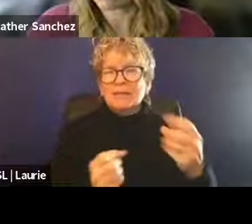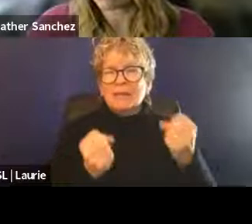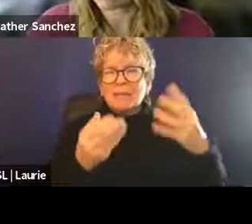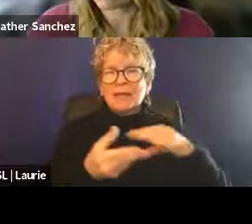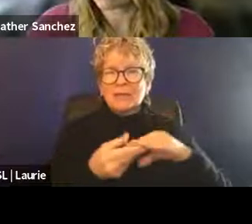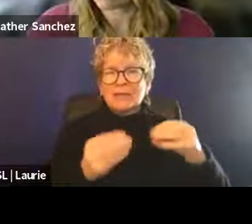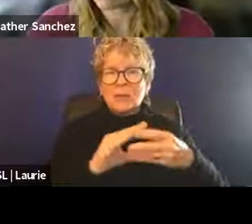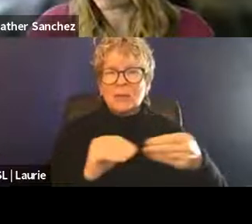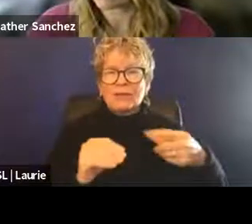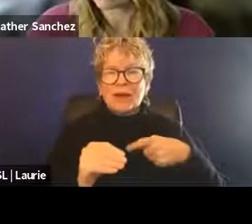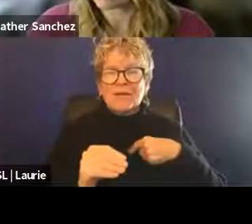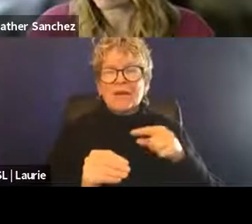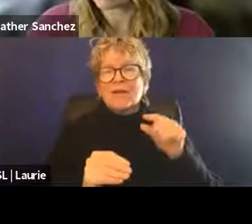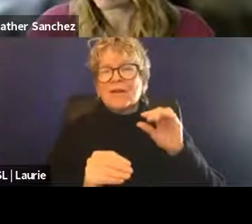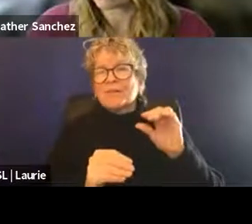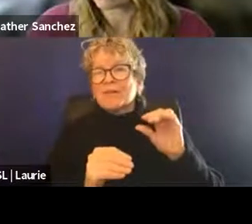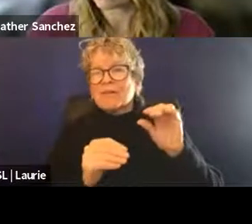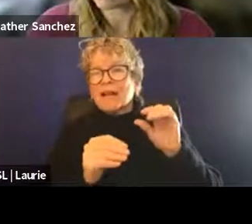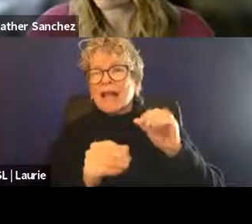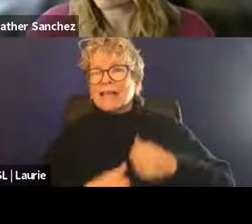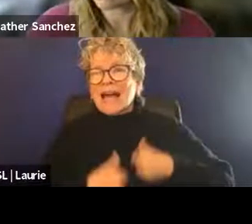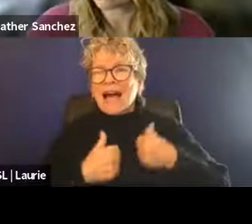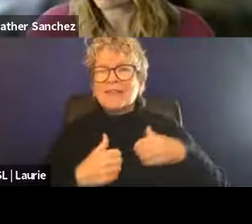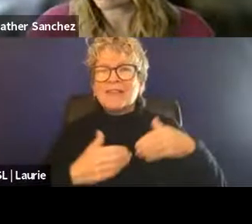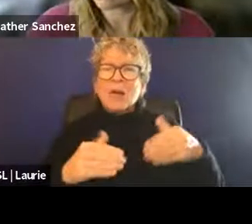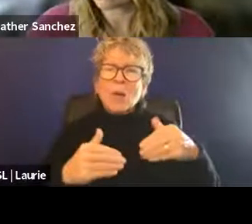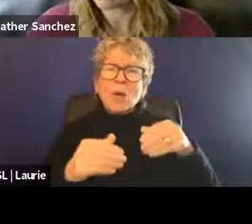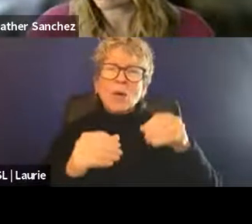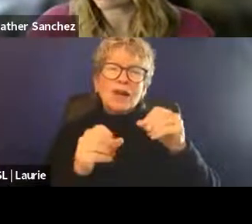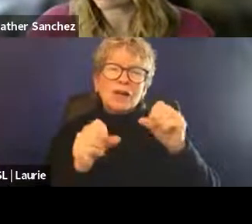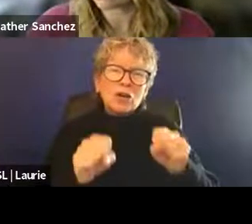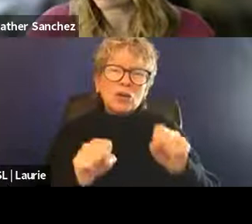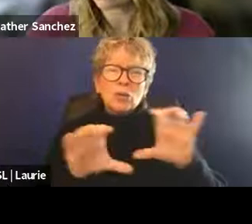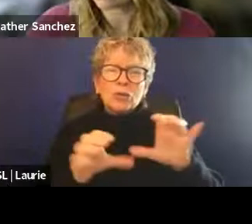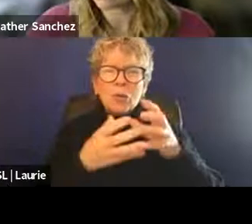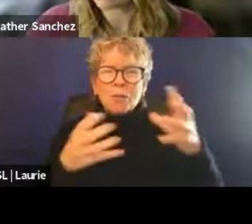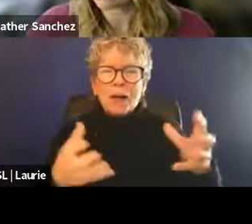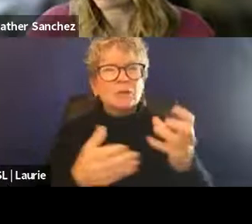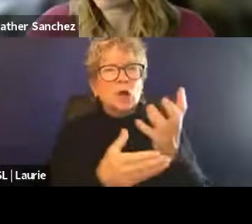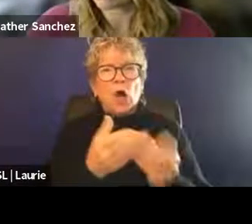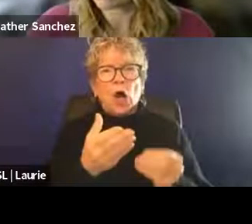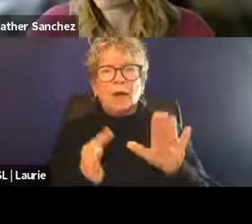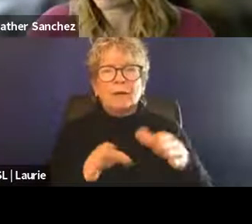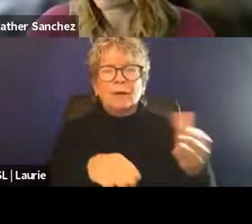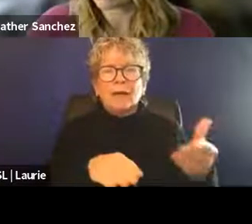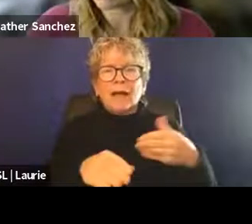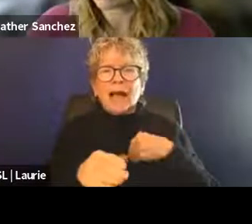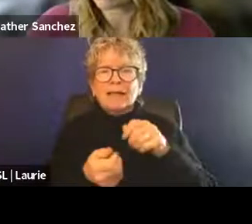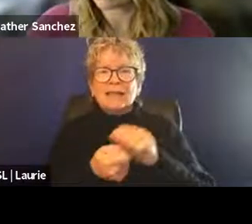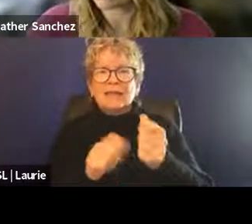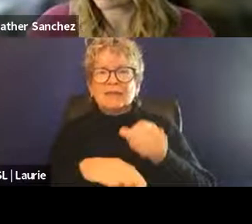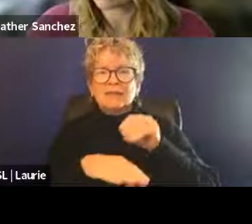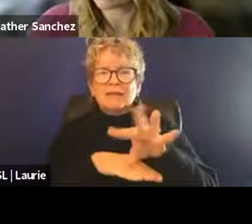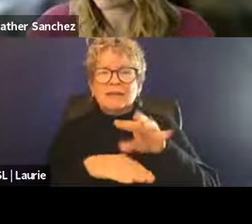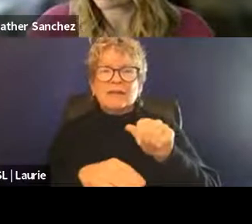stories of promising lives lost and heartbreaking family tragedies and lives that are forever changed. And I encourage